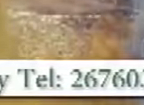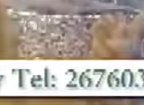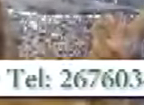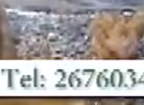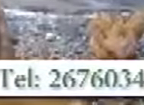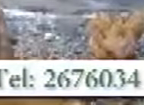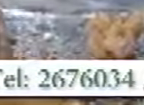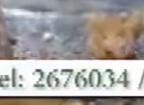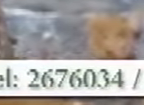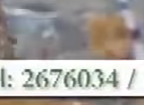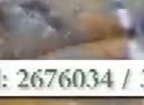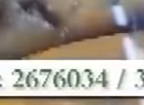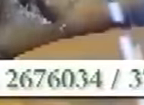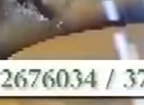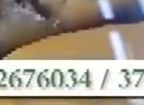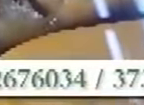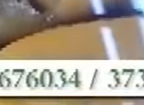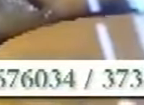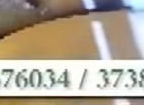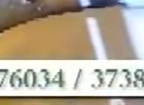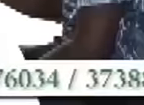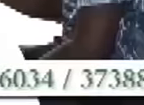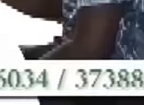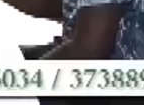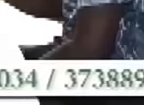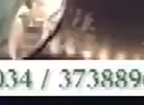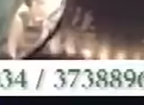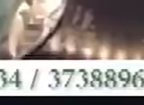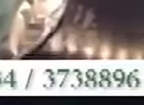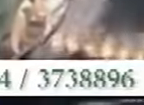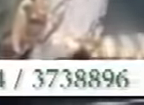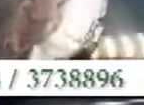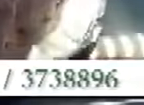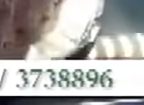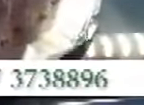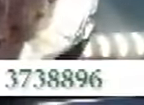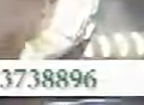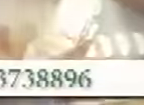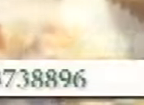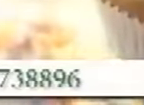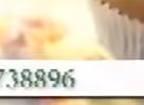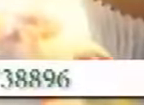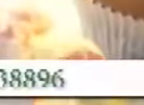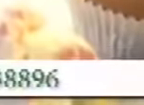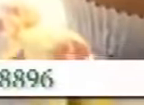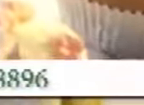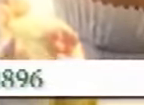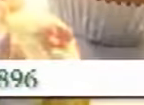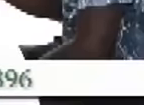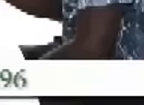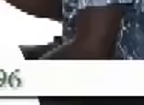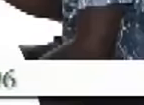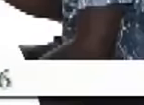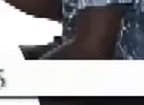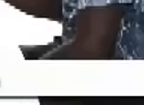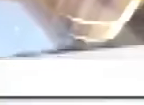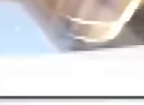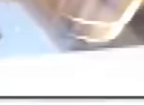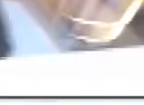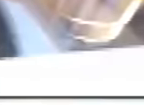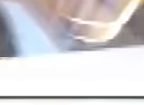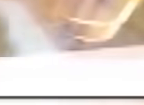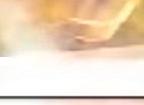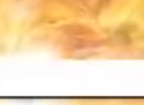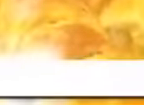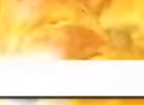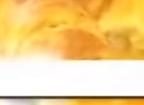Anim Bakery, Iko Fanan Bakalian. Bade lomba conference lomba workshop lomba ye fofé nilo dunya kono